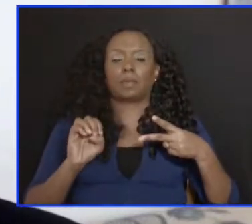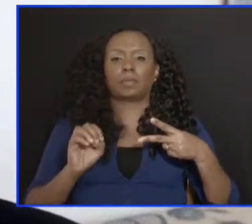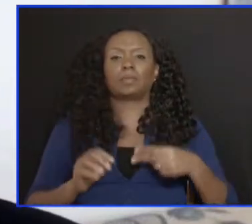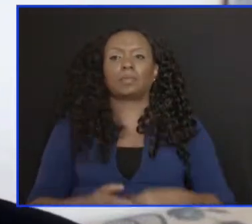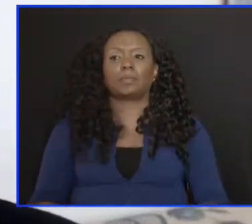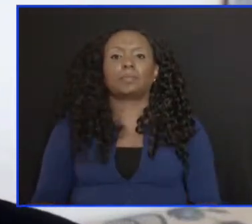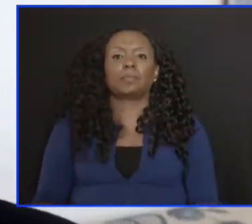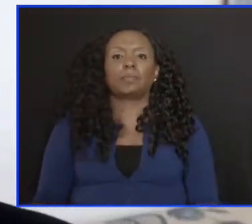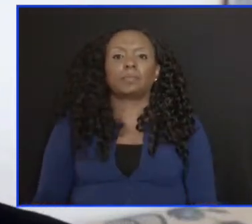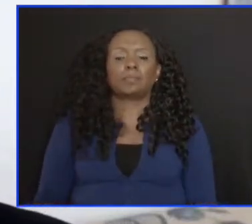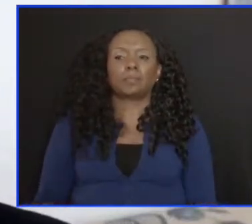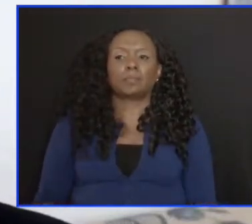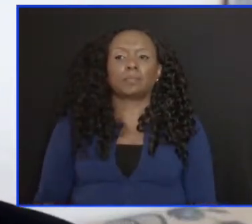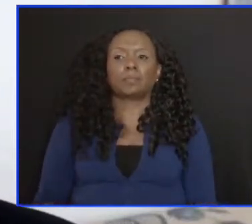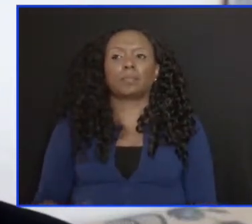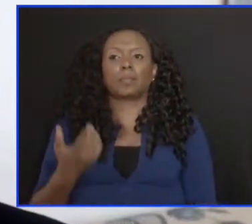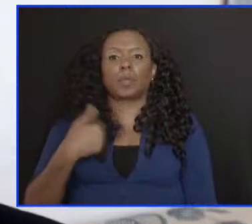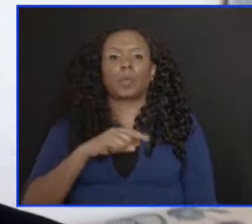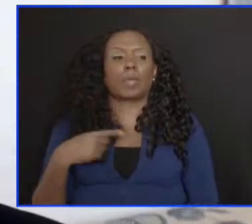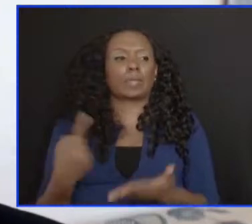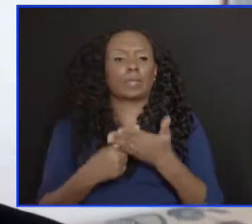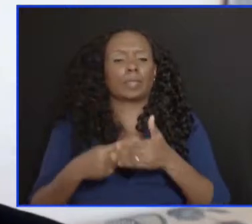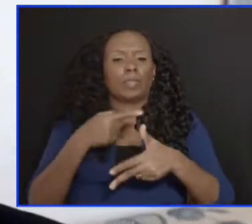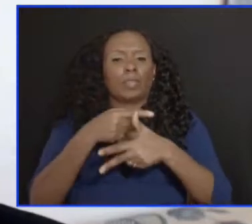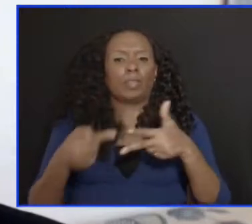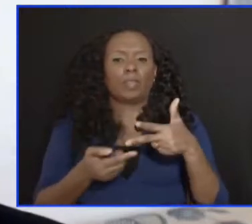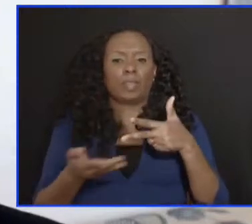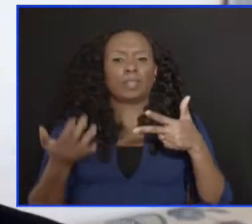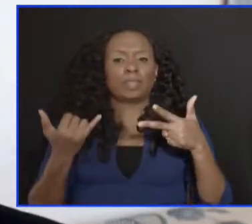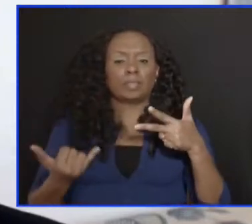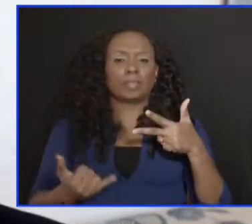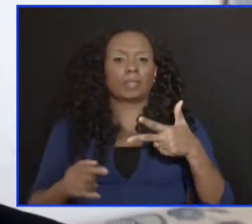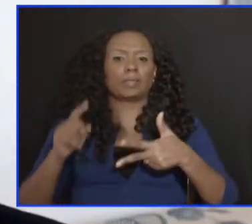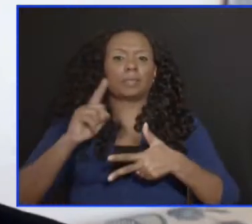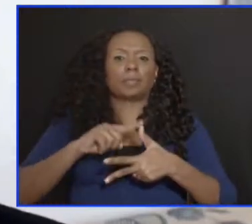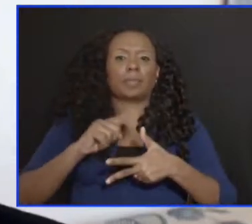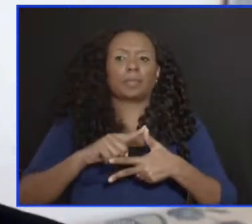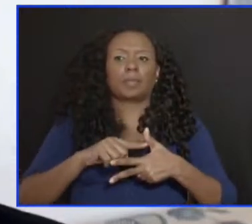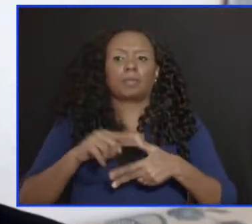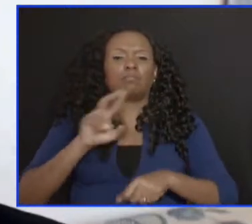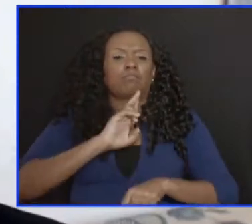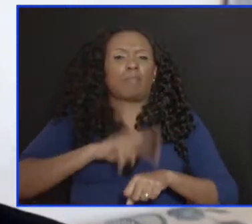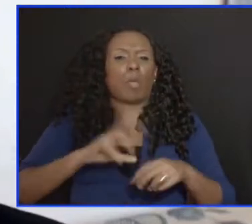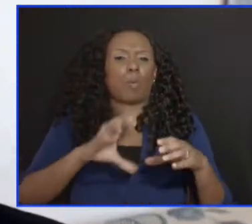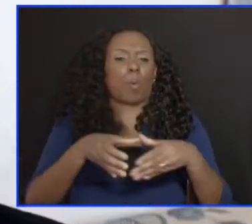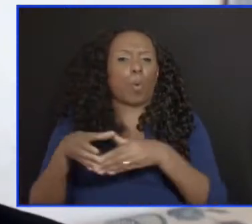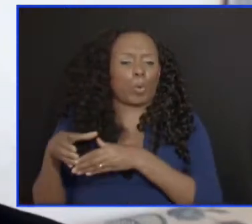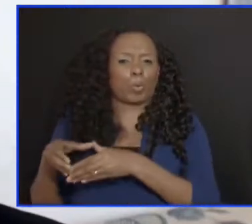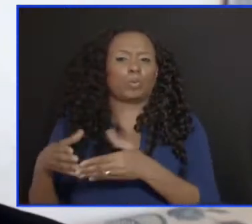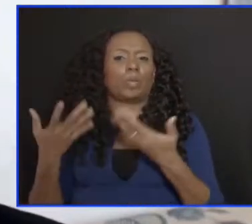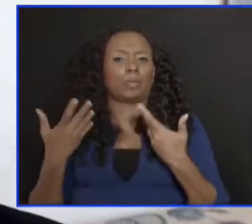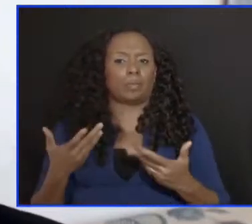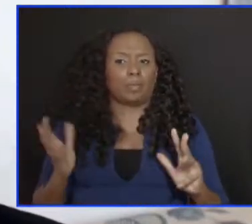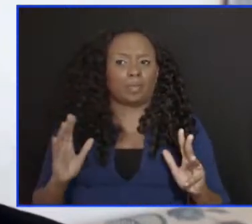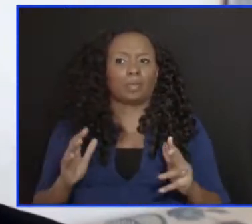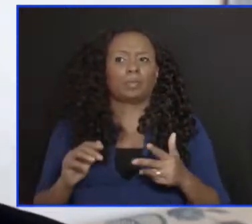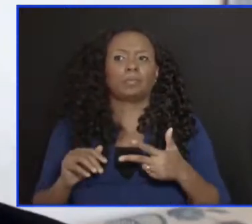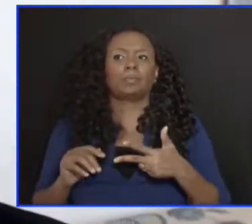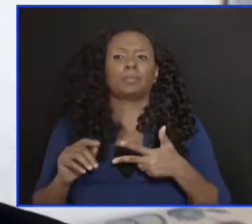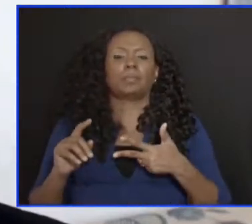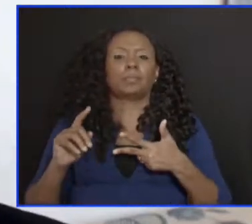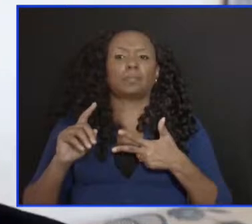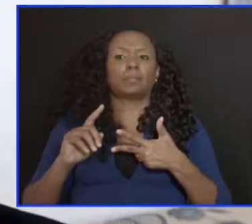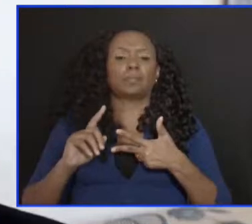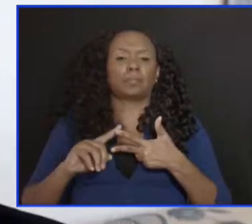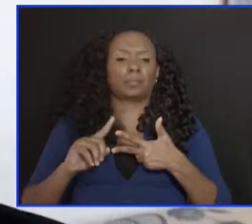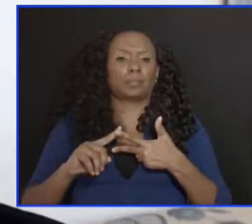as we looked at 3 areas here today: the end of routine quarantine in Barbados,